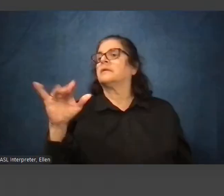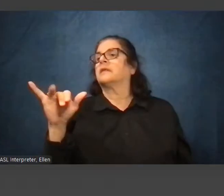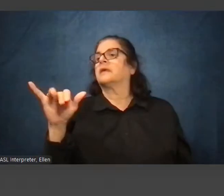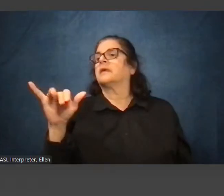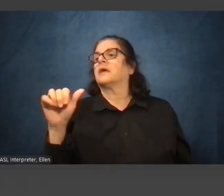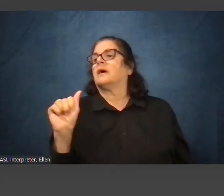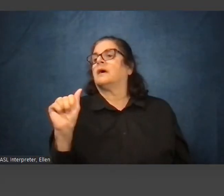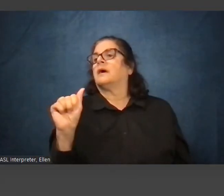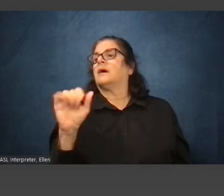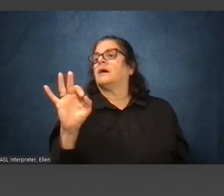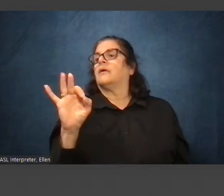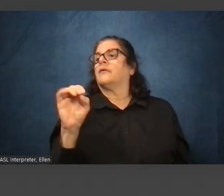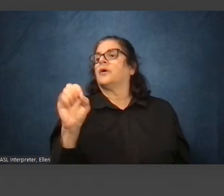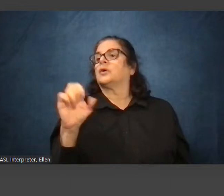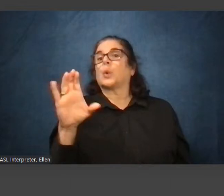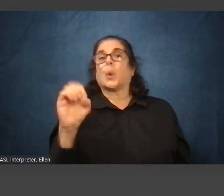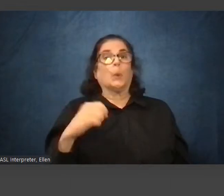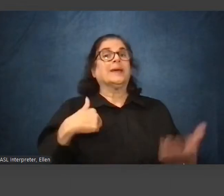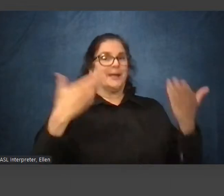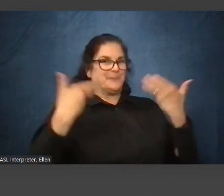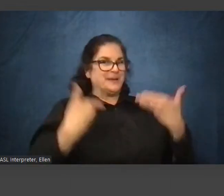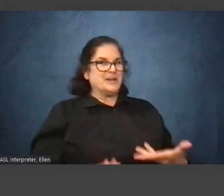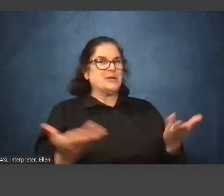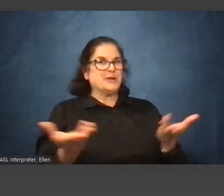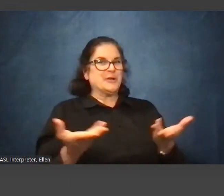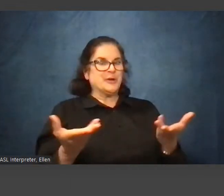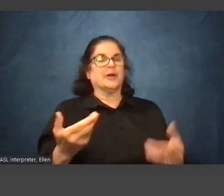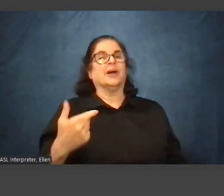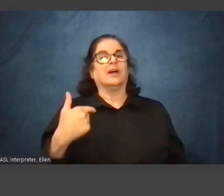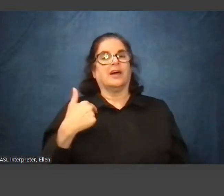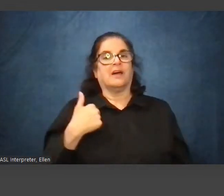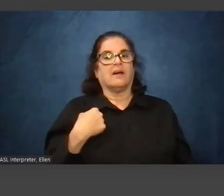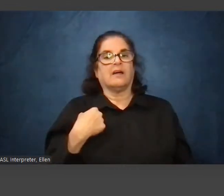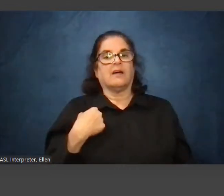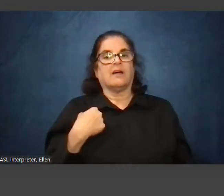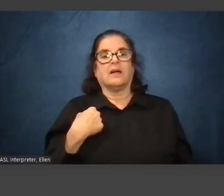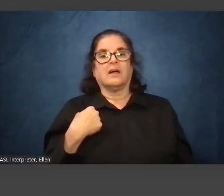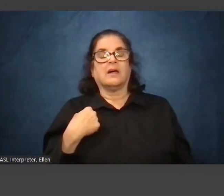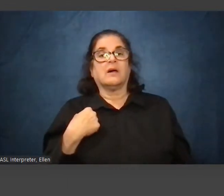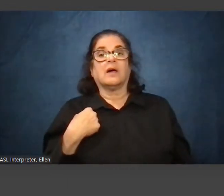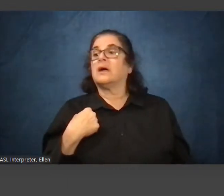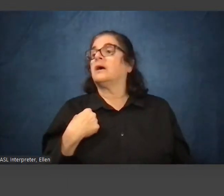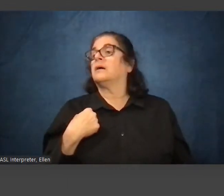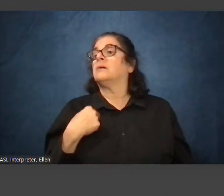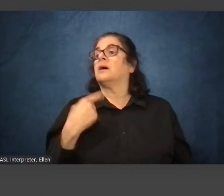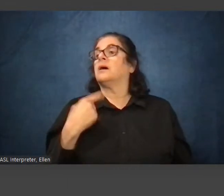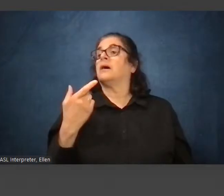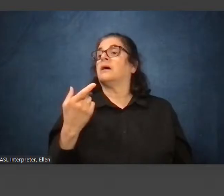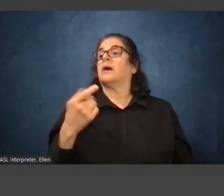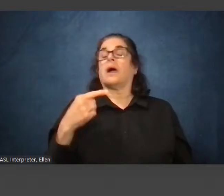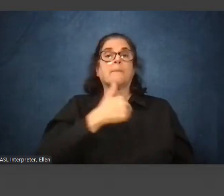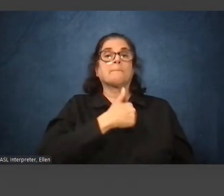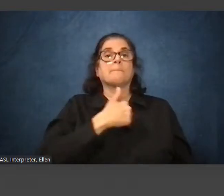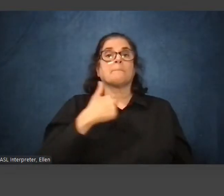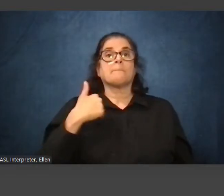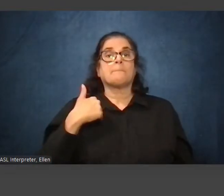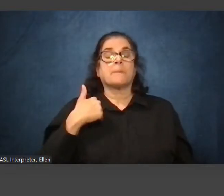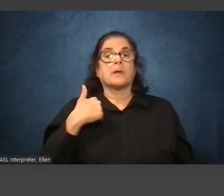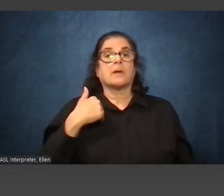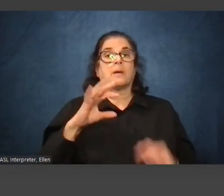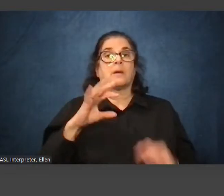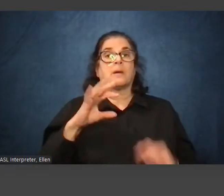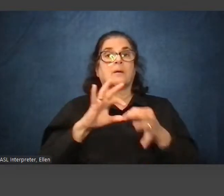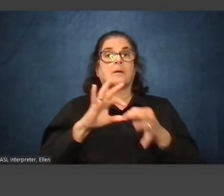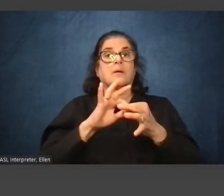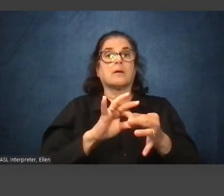Here, my name is Cindy Fosco. I am a member of the Alumni Association for Guide Dogs